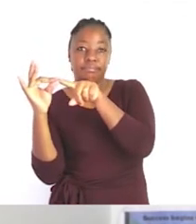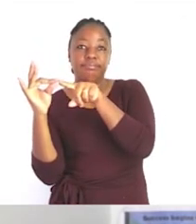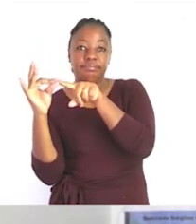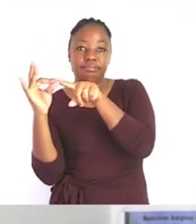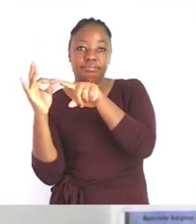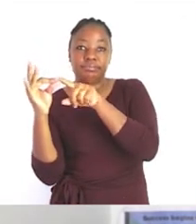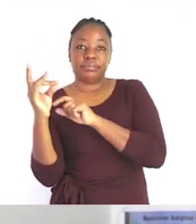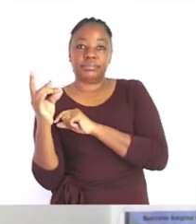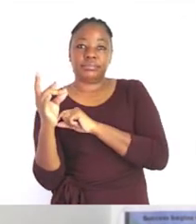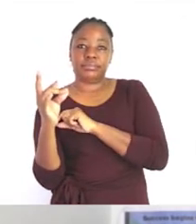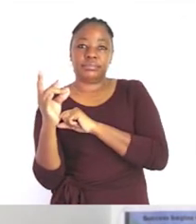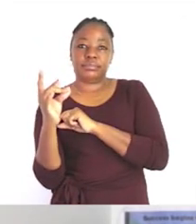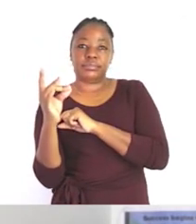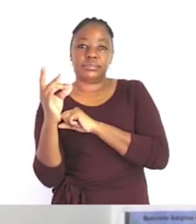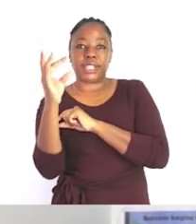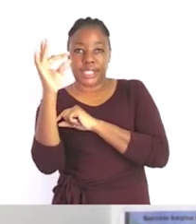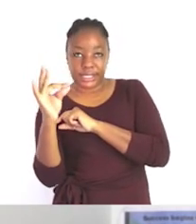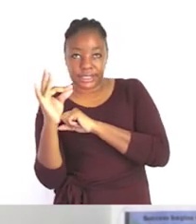continue. 8,